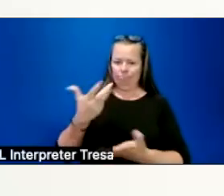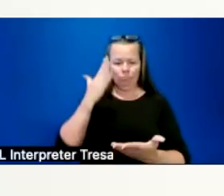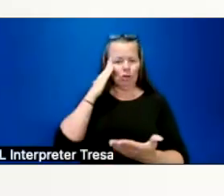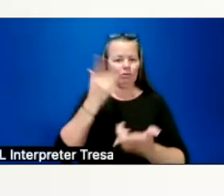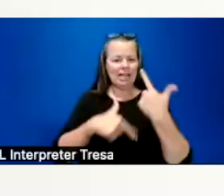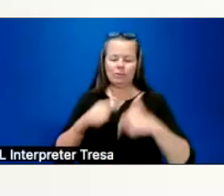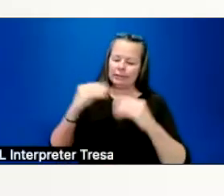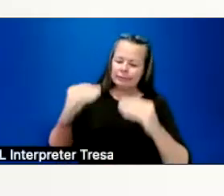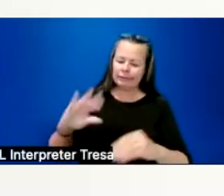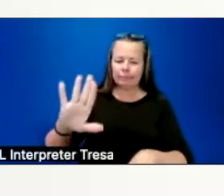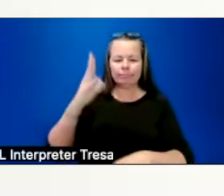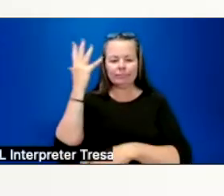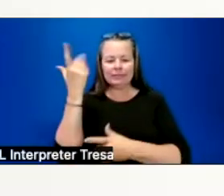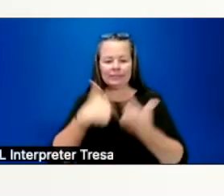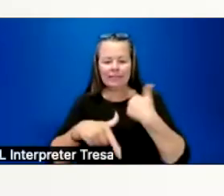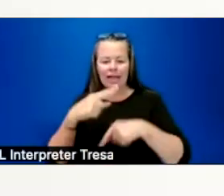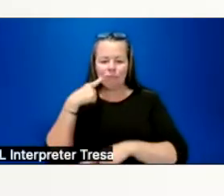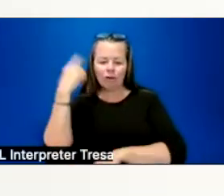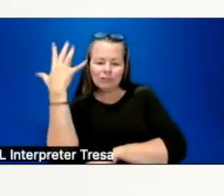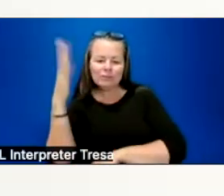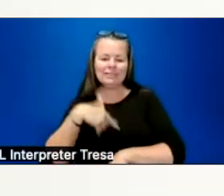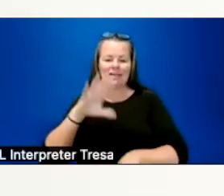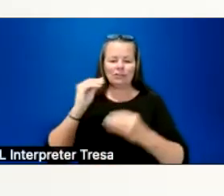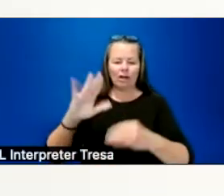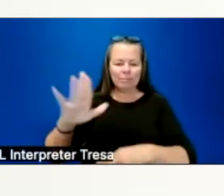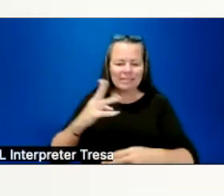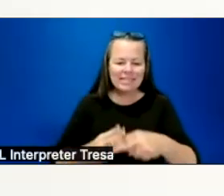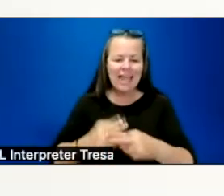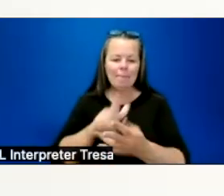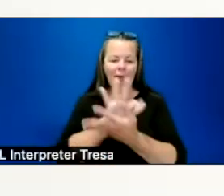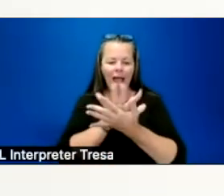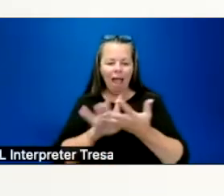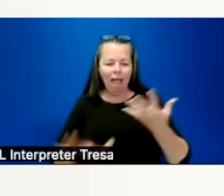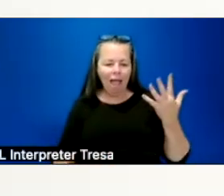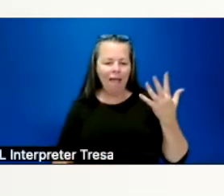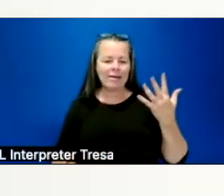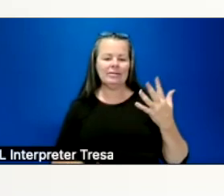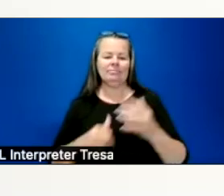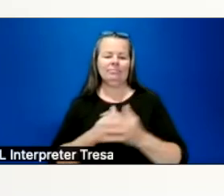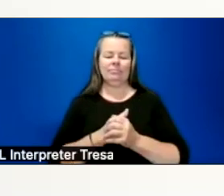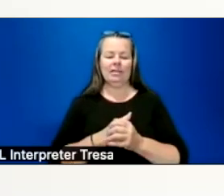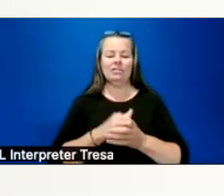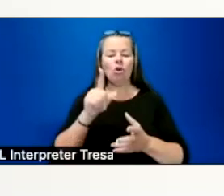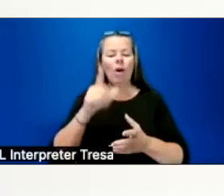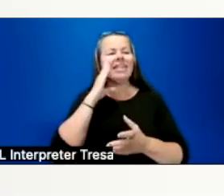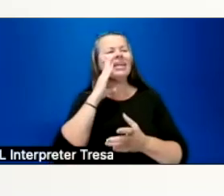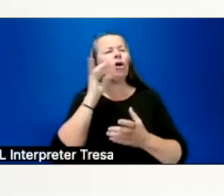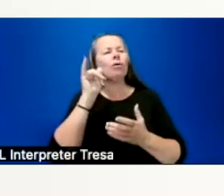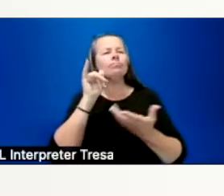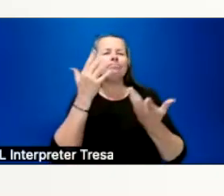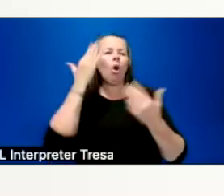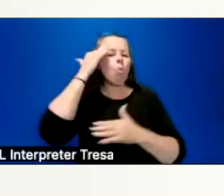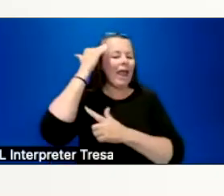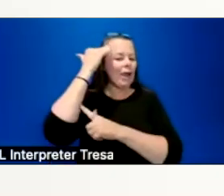it was such a beautiful moment. So thinking about the awareness, I think, is one of the main things